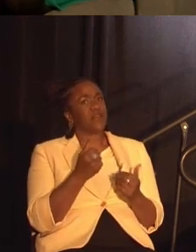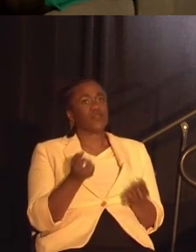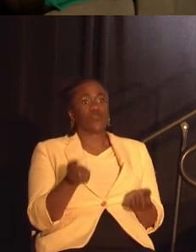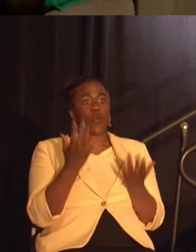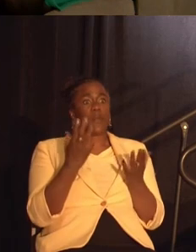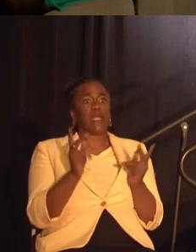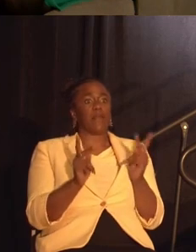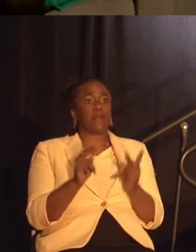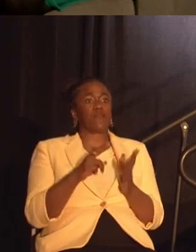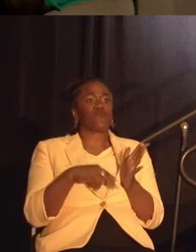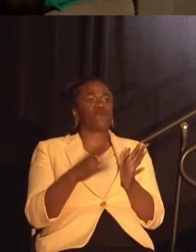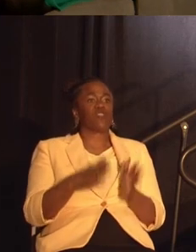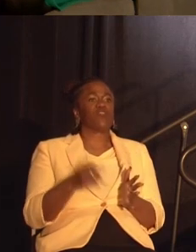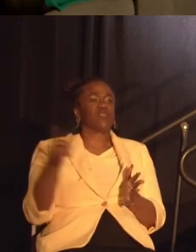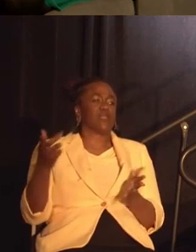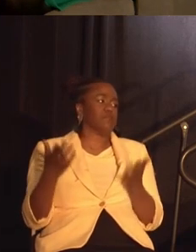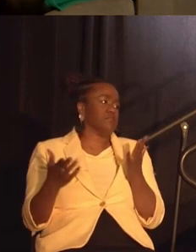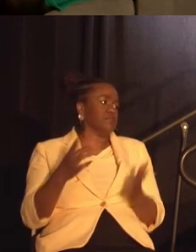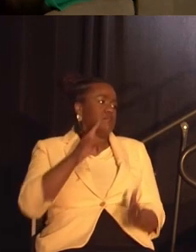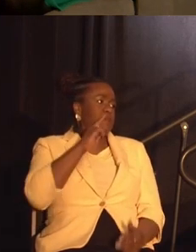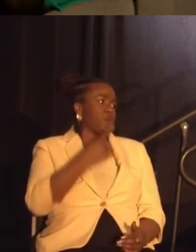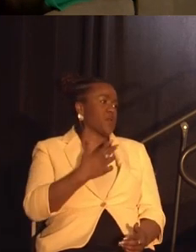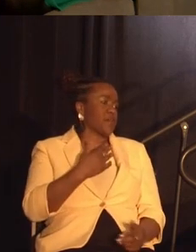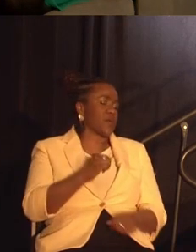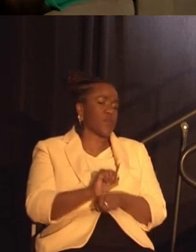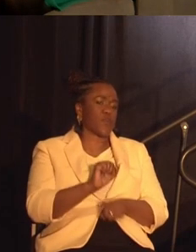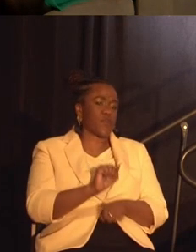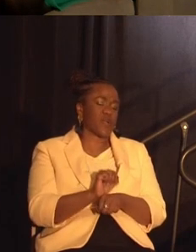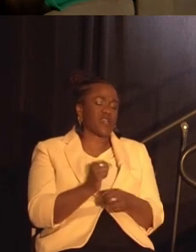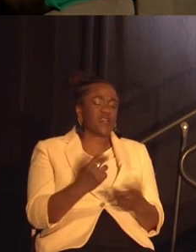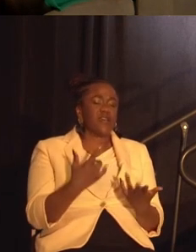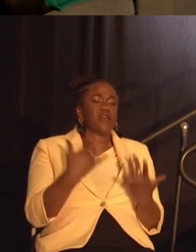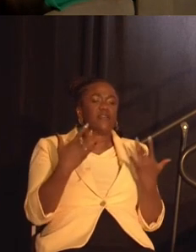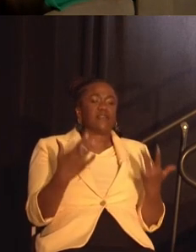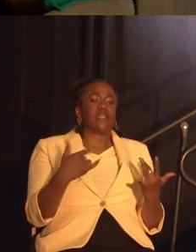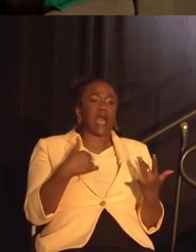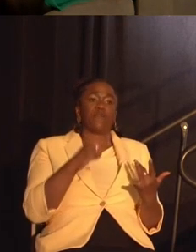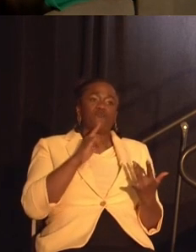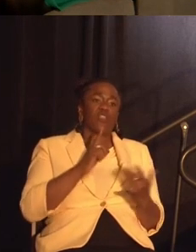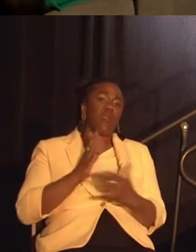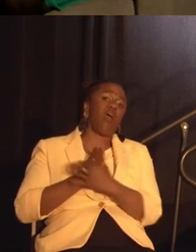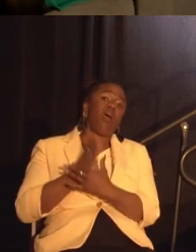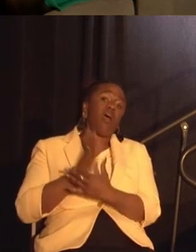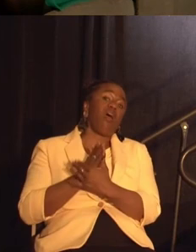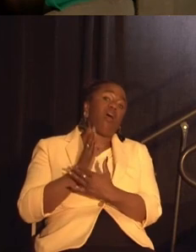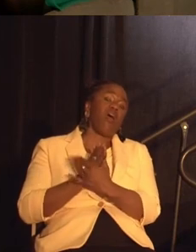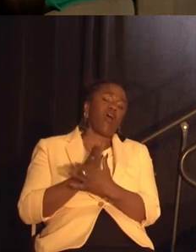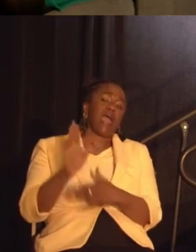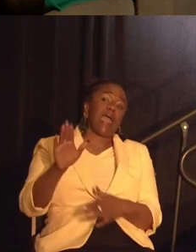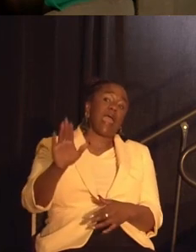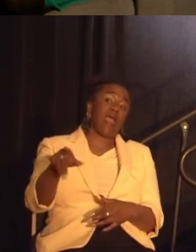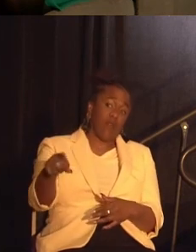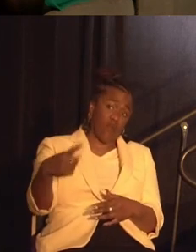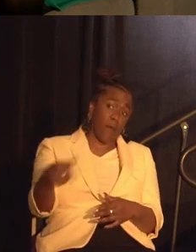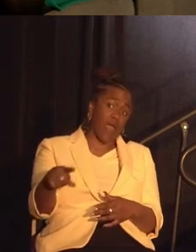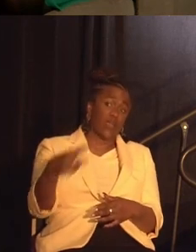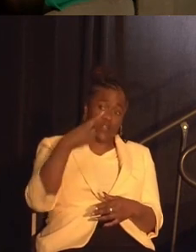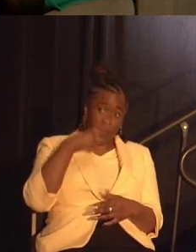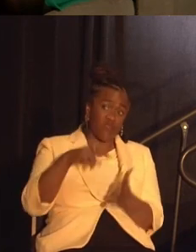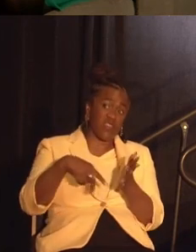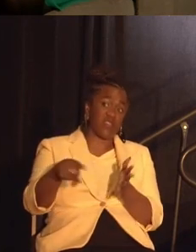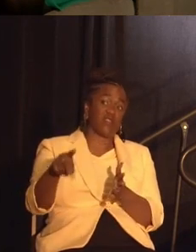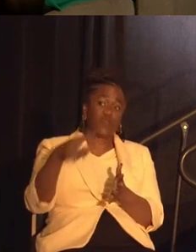many readers. They're probably bored of me by now. I almost am kind of, like, I'm probably annoying, you know, in terms of, hey, you want to check this out?